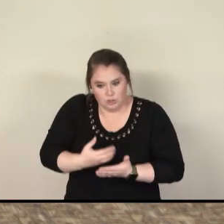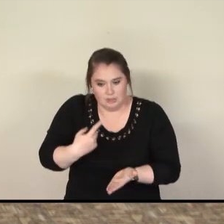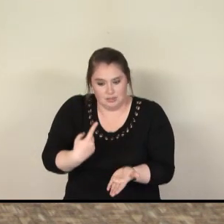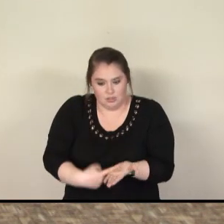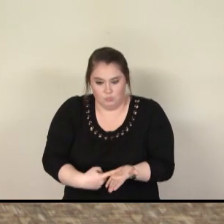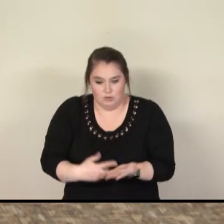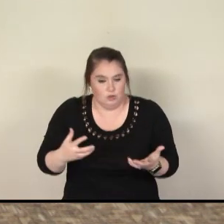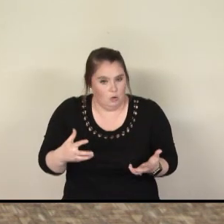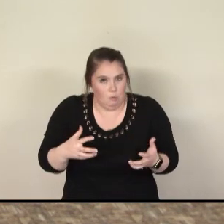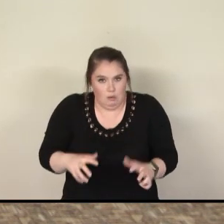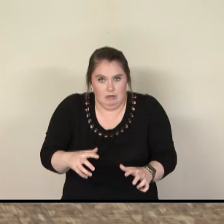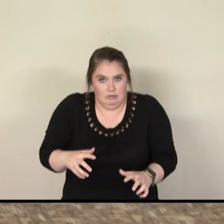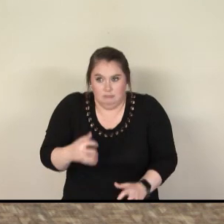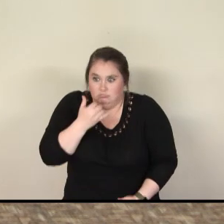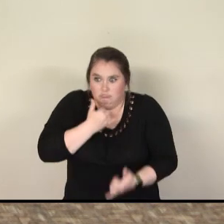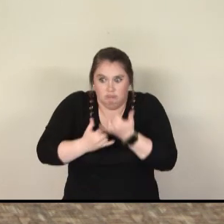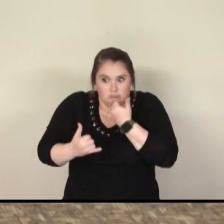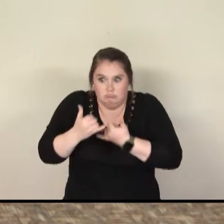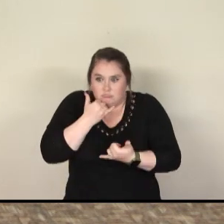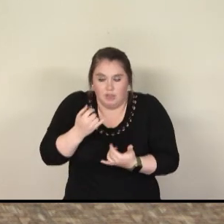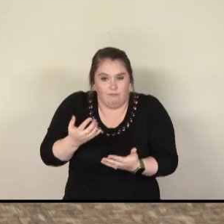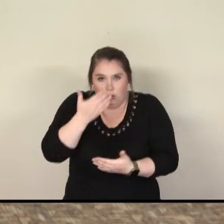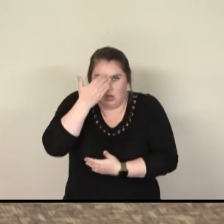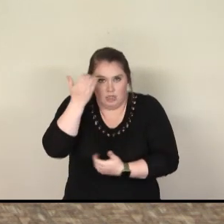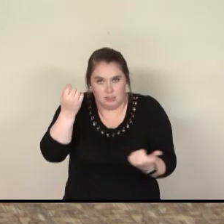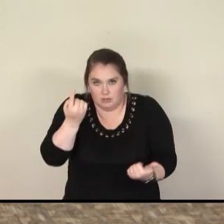don't accidentally leave anyone out. So, yes.